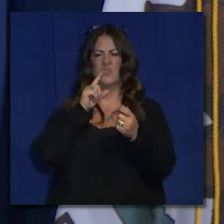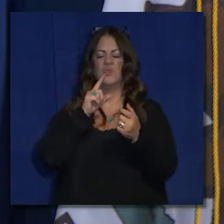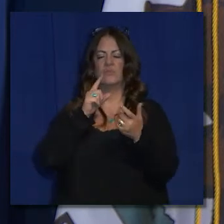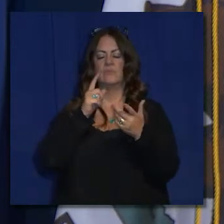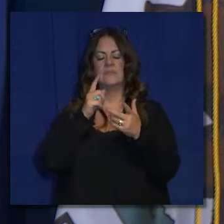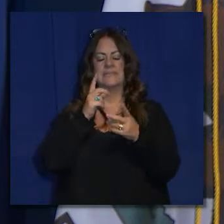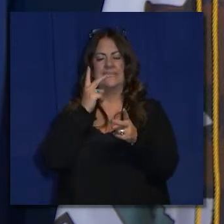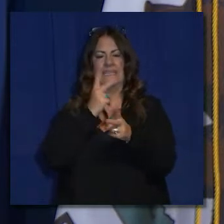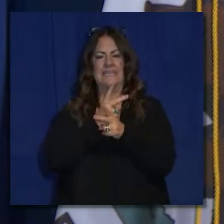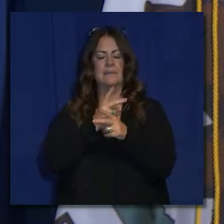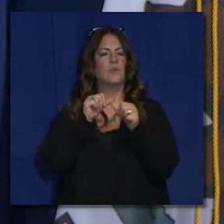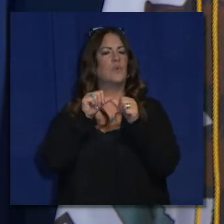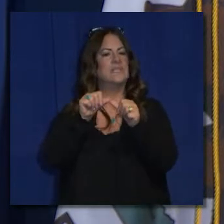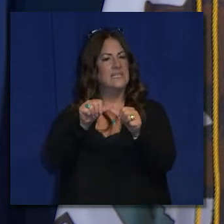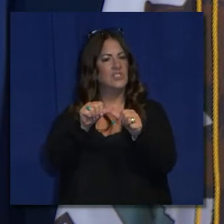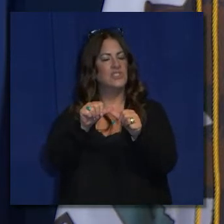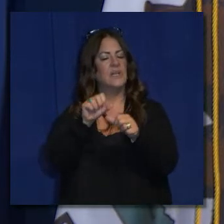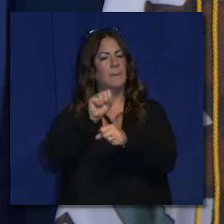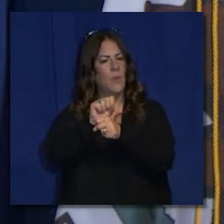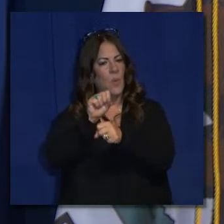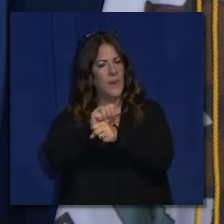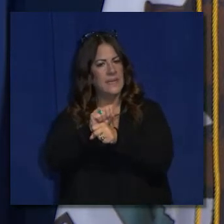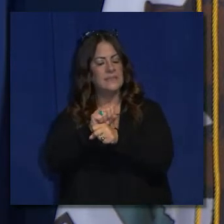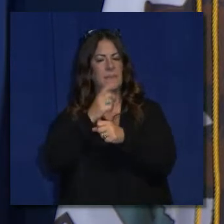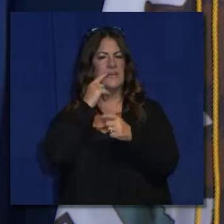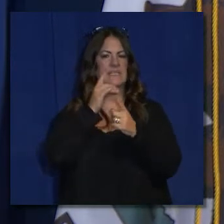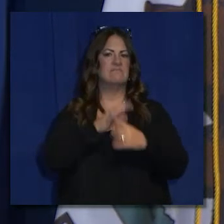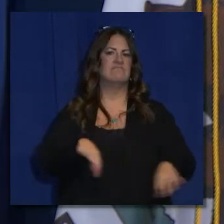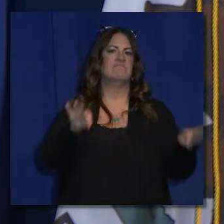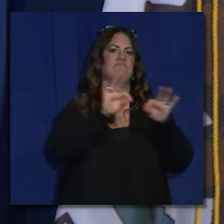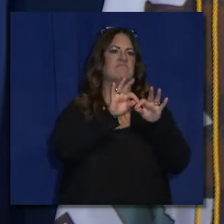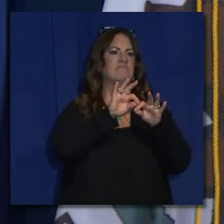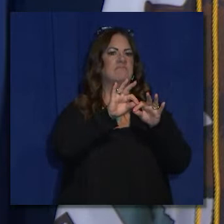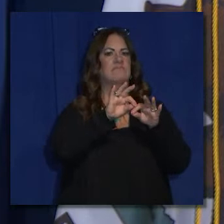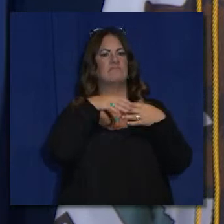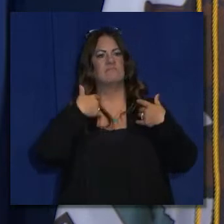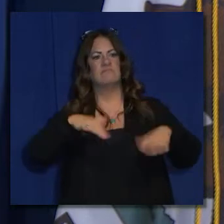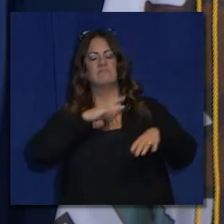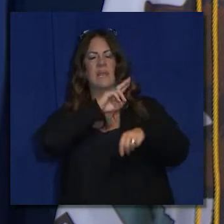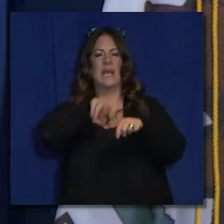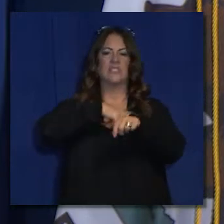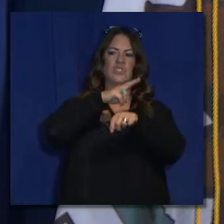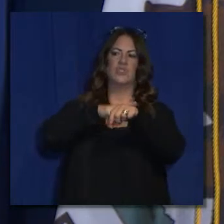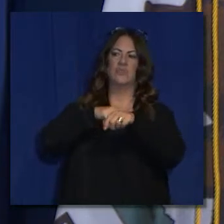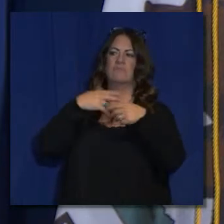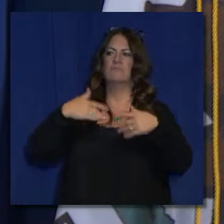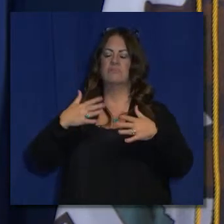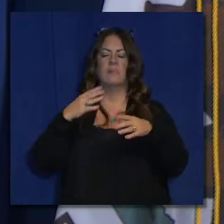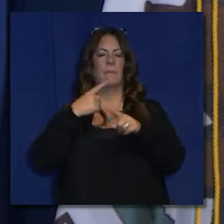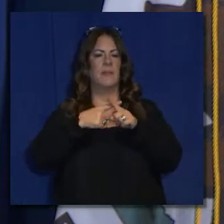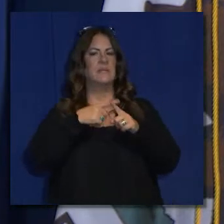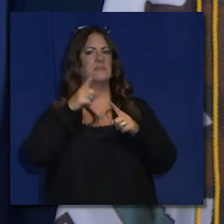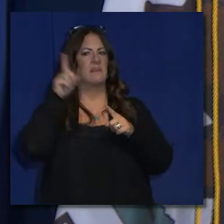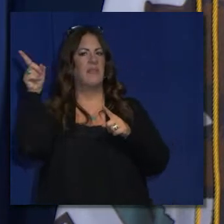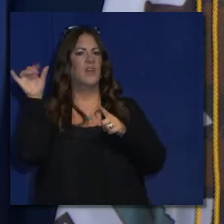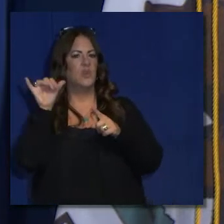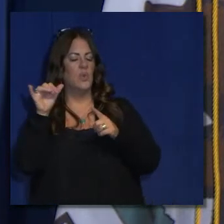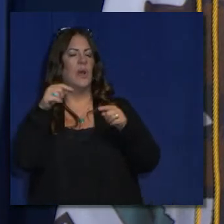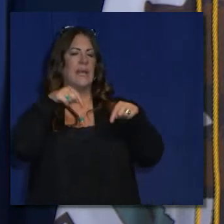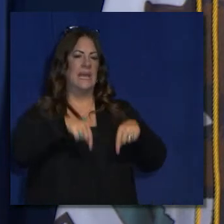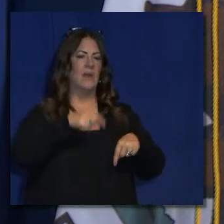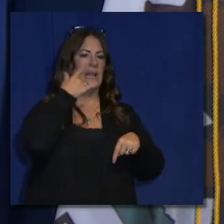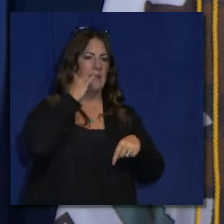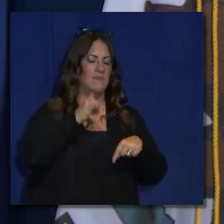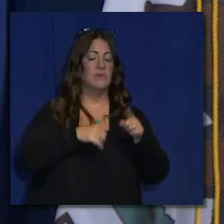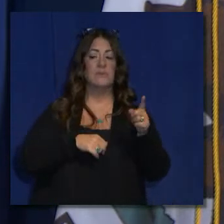retention issues that are critical and are national and and also here in California. Okay, so workers